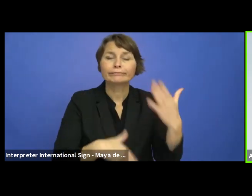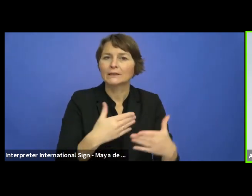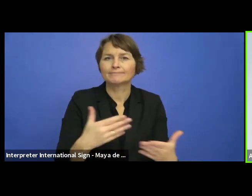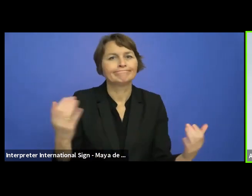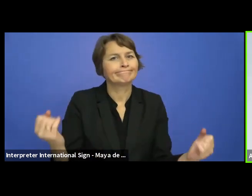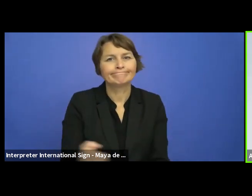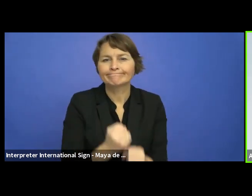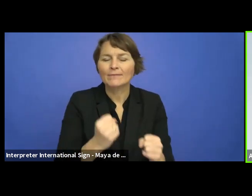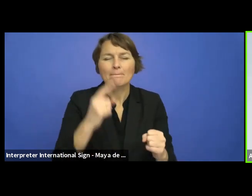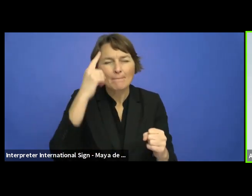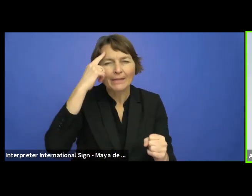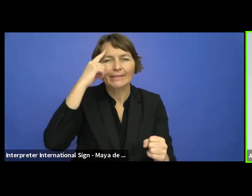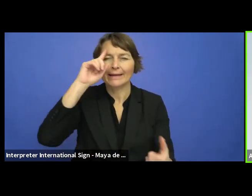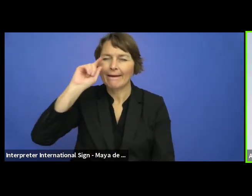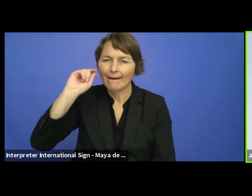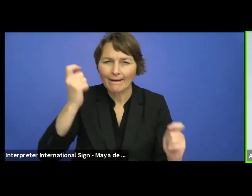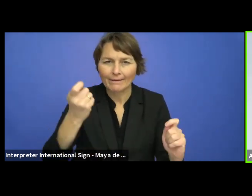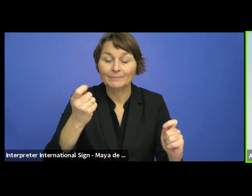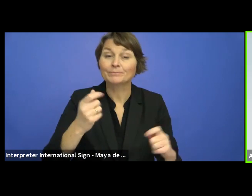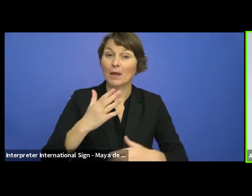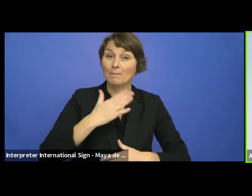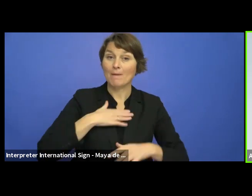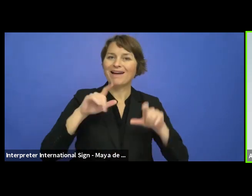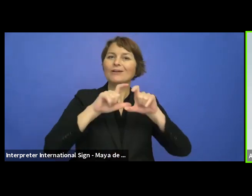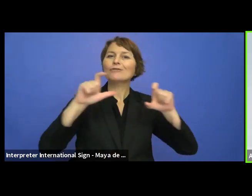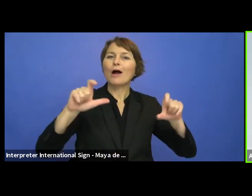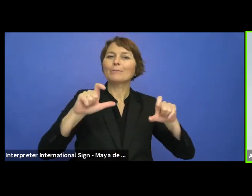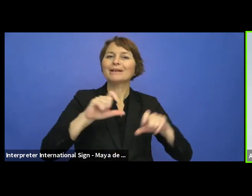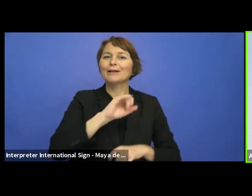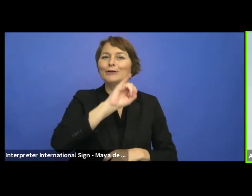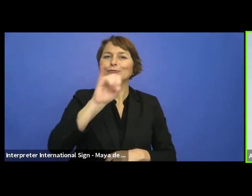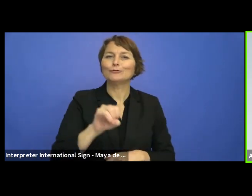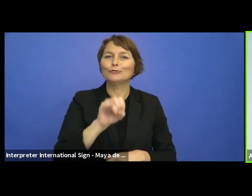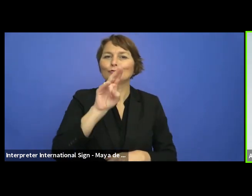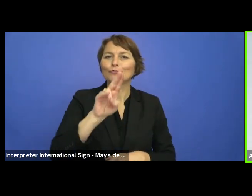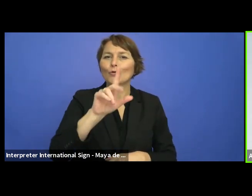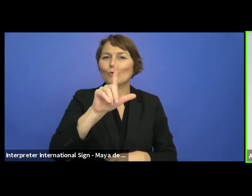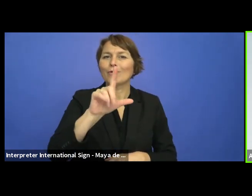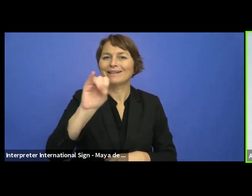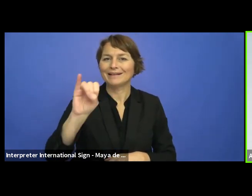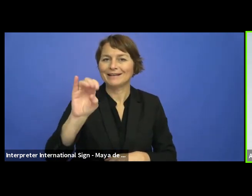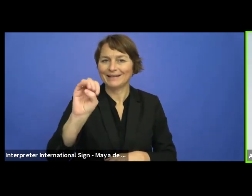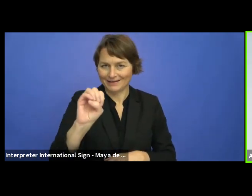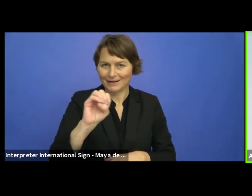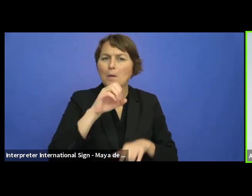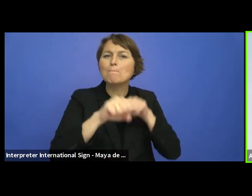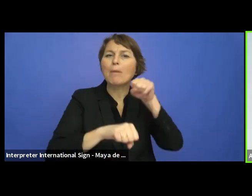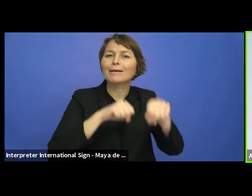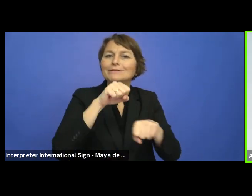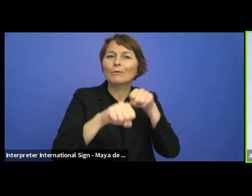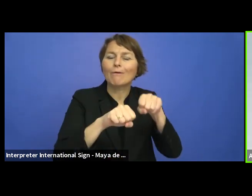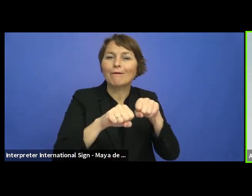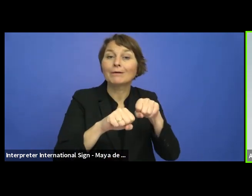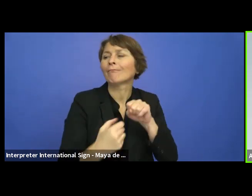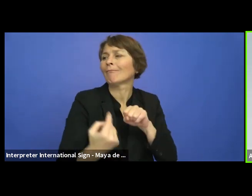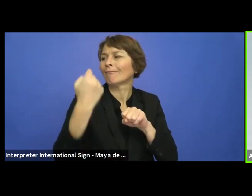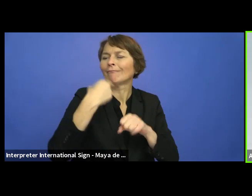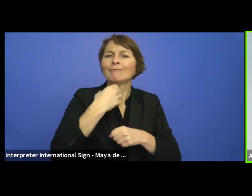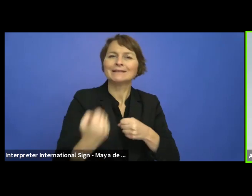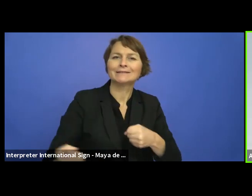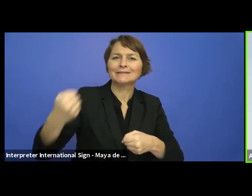Julie's bicycle is a company I started 13 years ago, which has been exploring this intersection between culture and climate